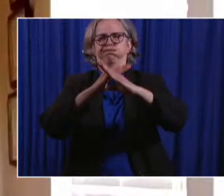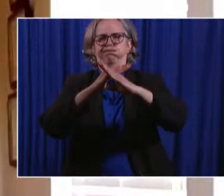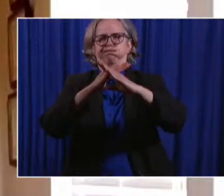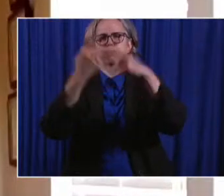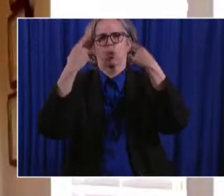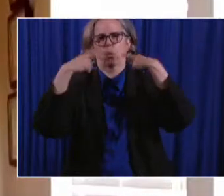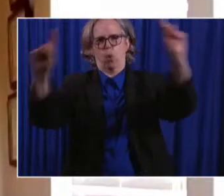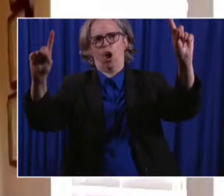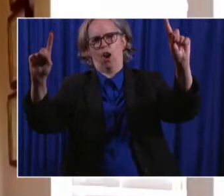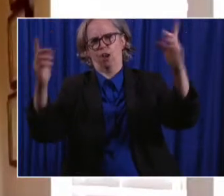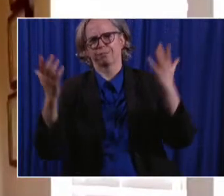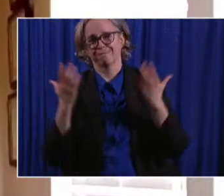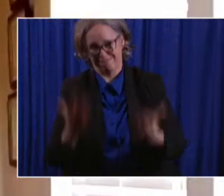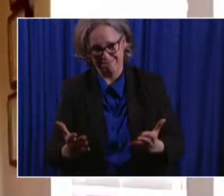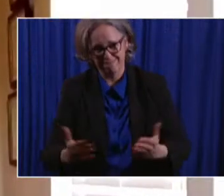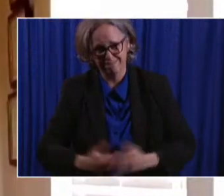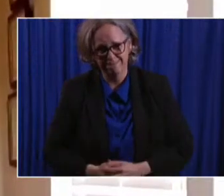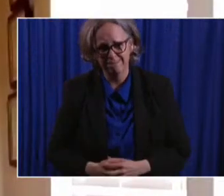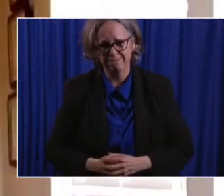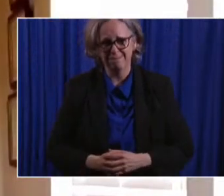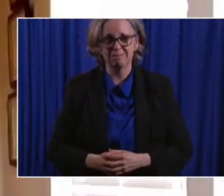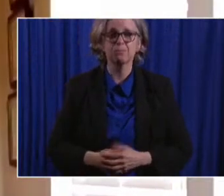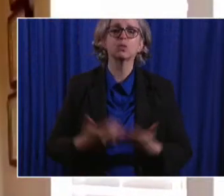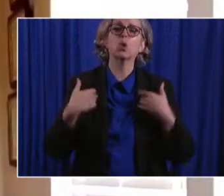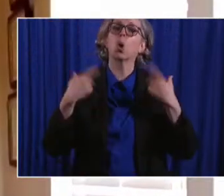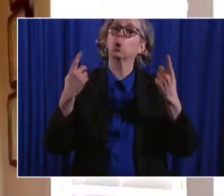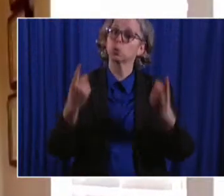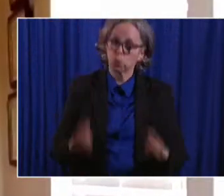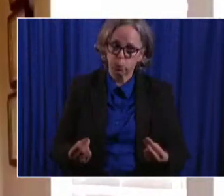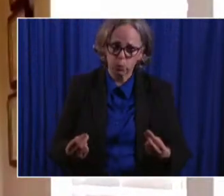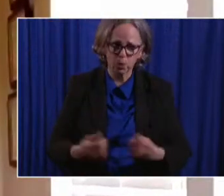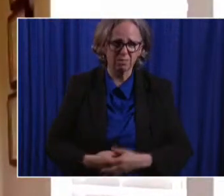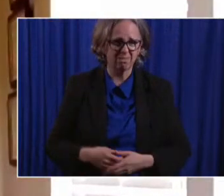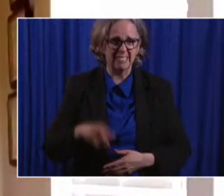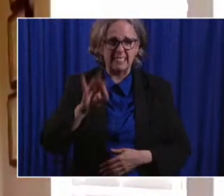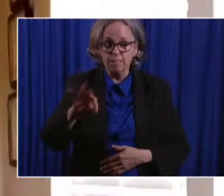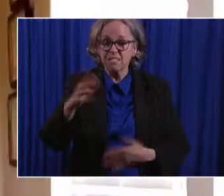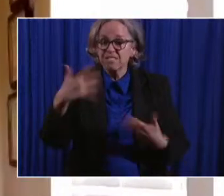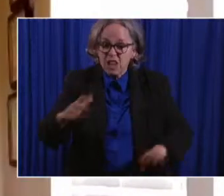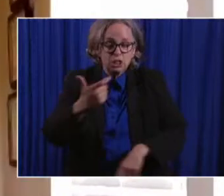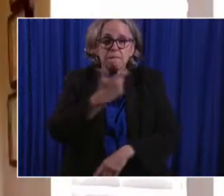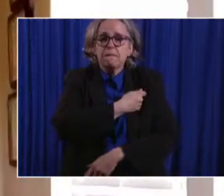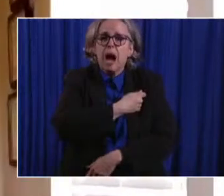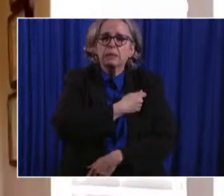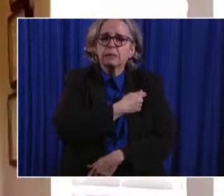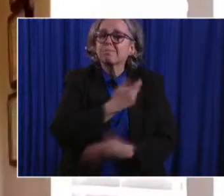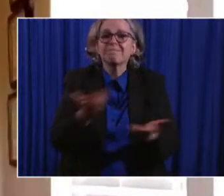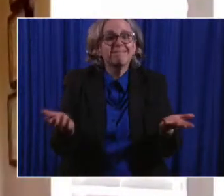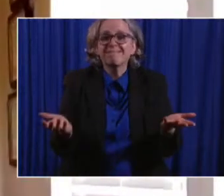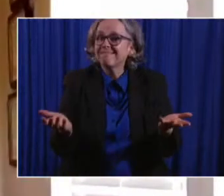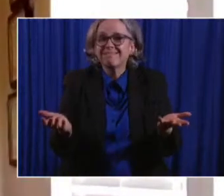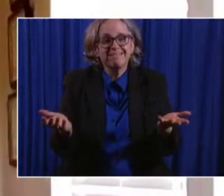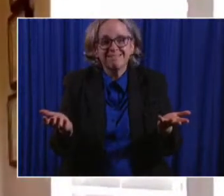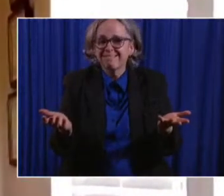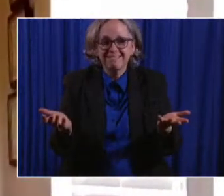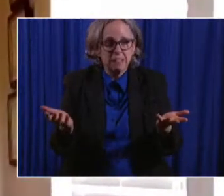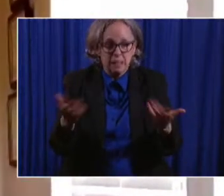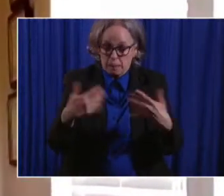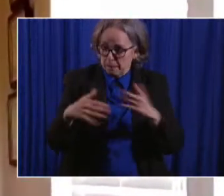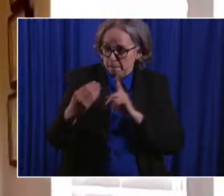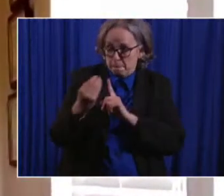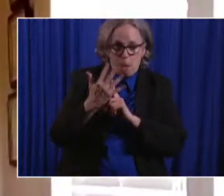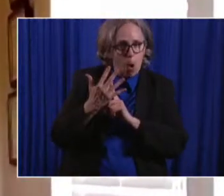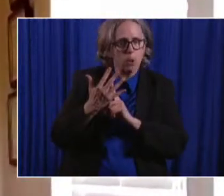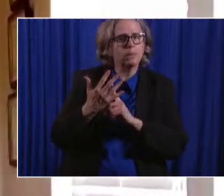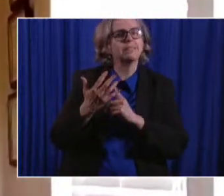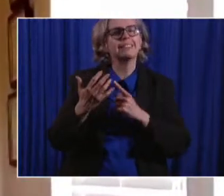so therefore, fully vaccinated people are unlikely to get or transmit COVID-19